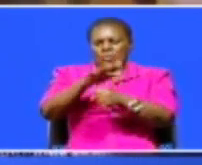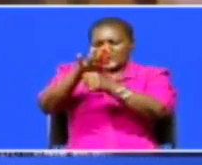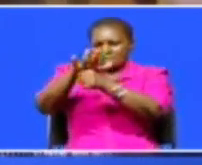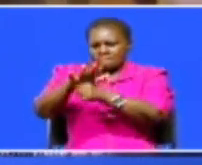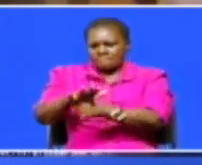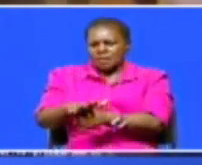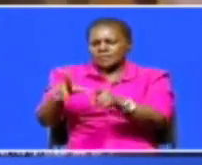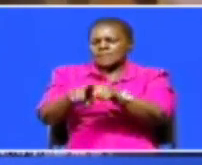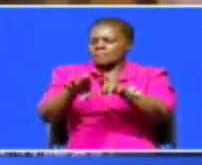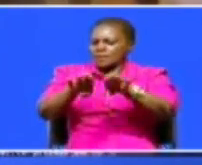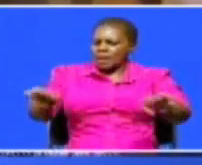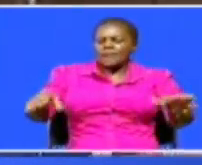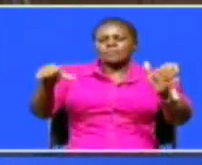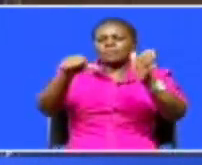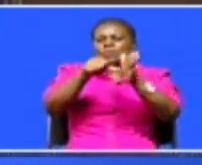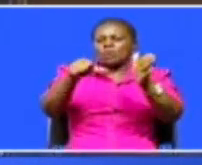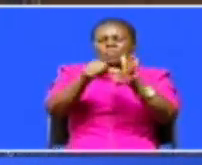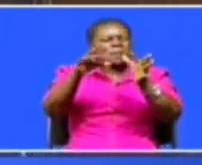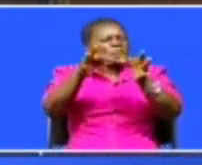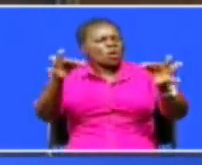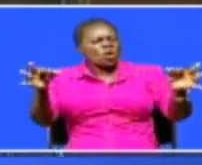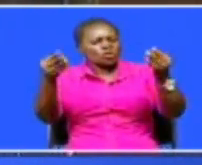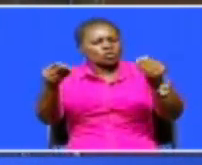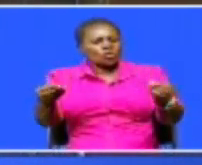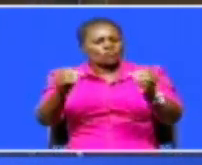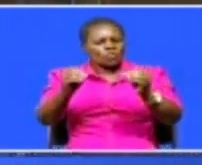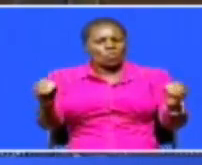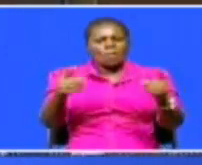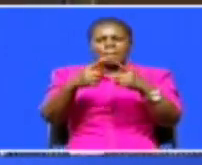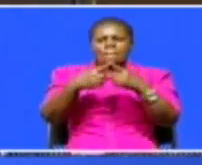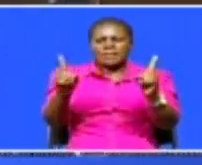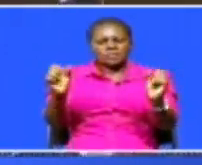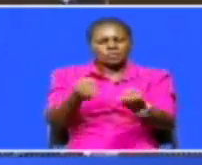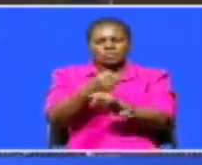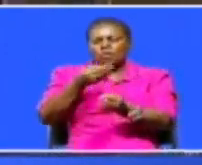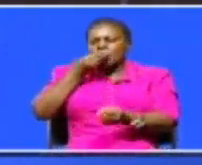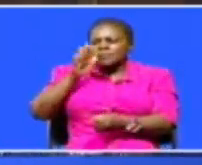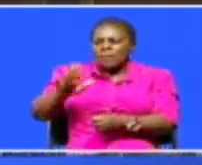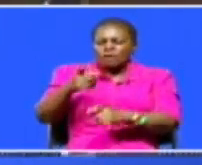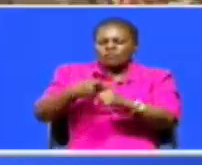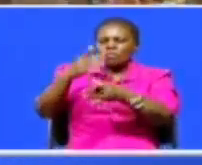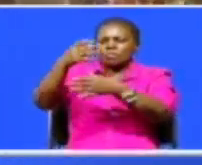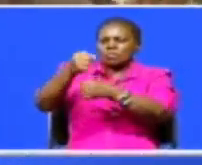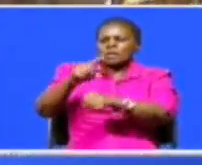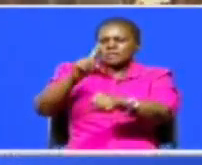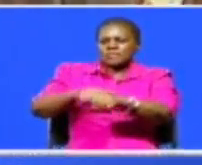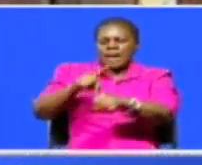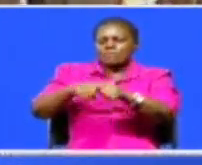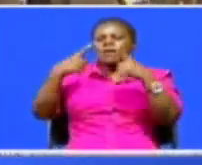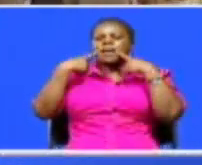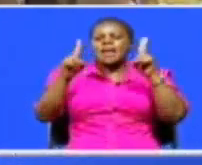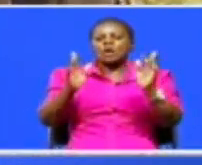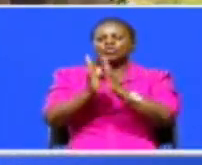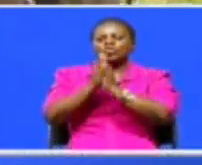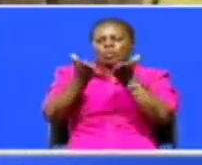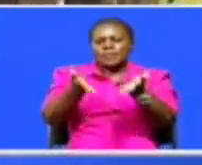long land row has also remained unresolved. We, however, could not get a feedback from Delmonte by the time of going on air.